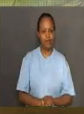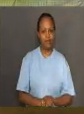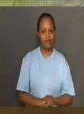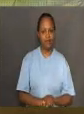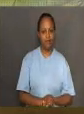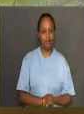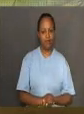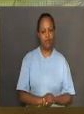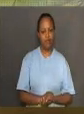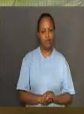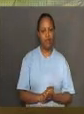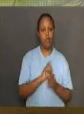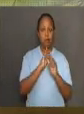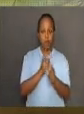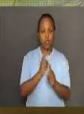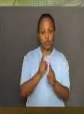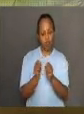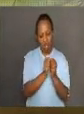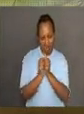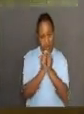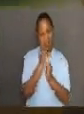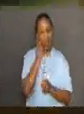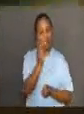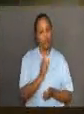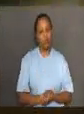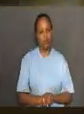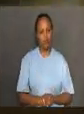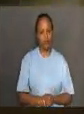will go through the answers together.